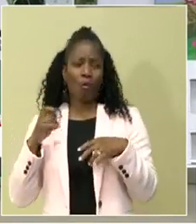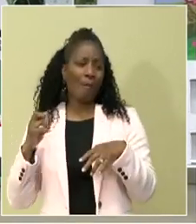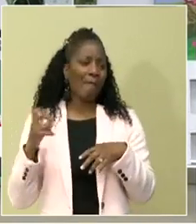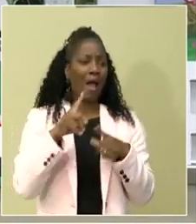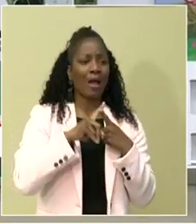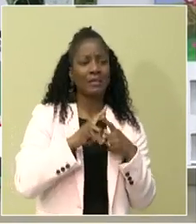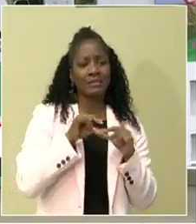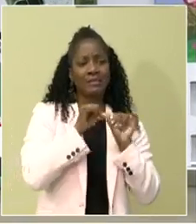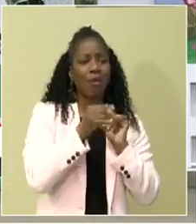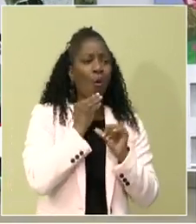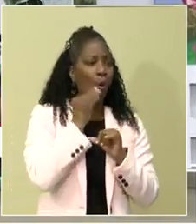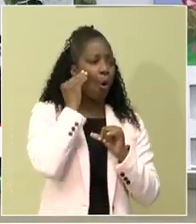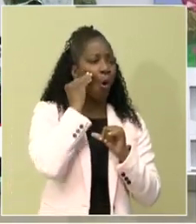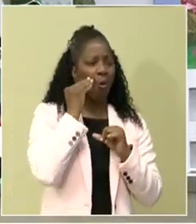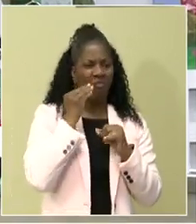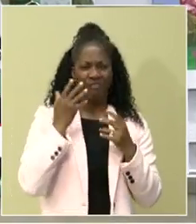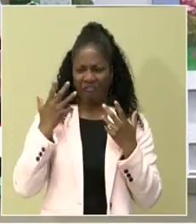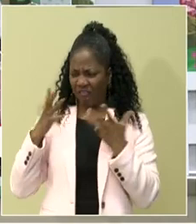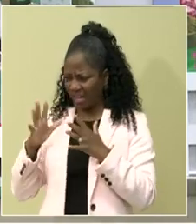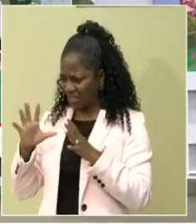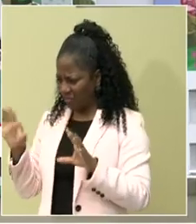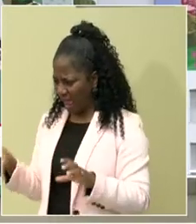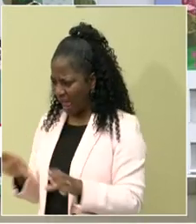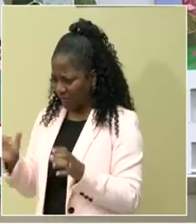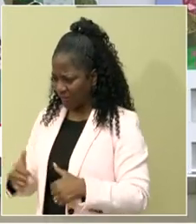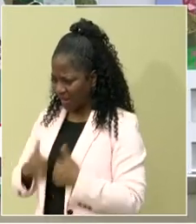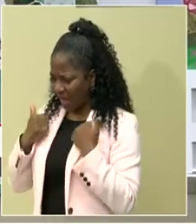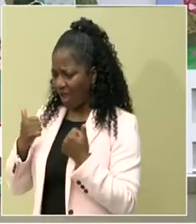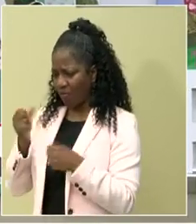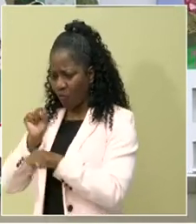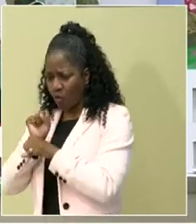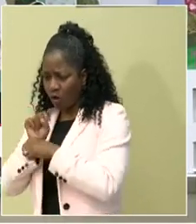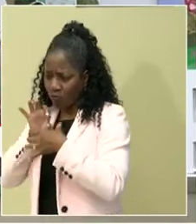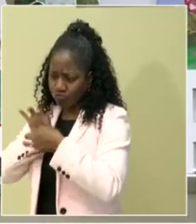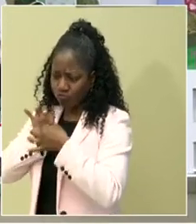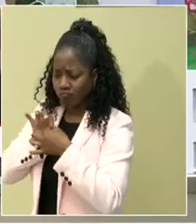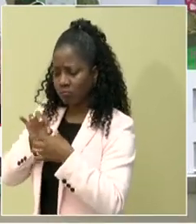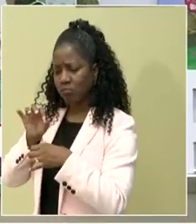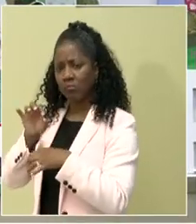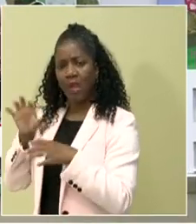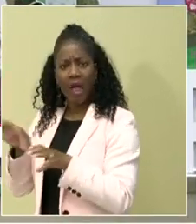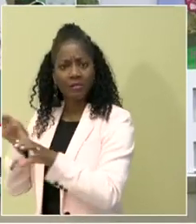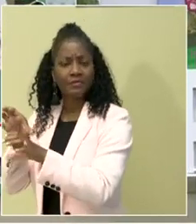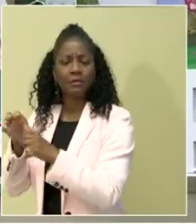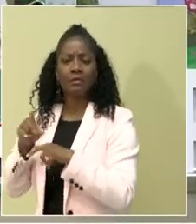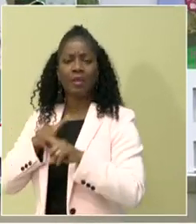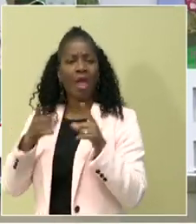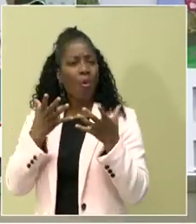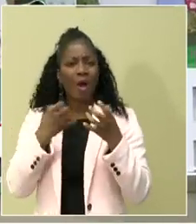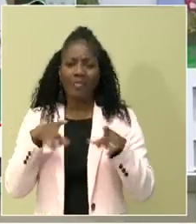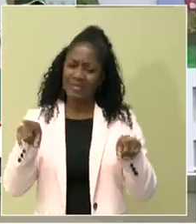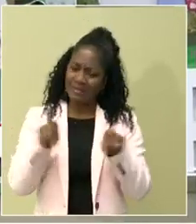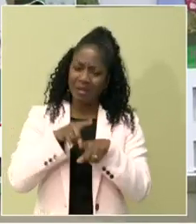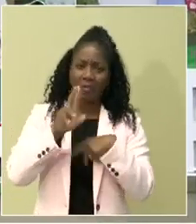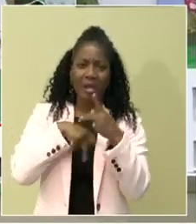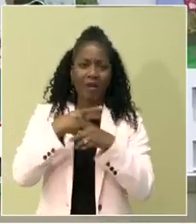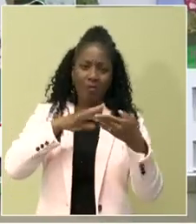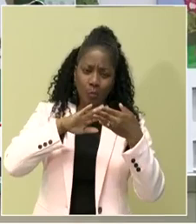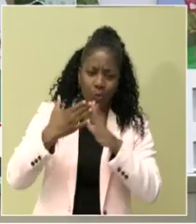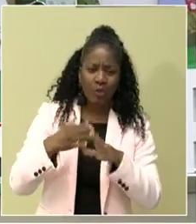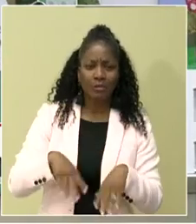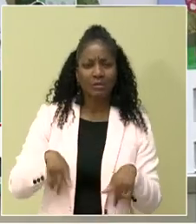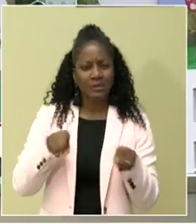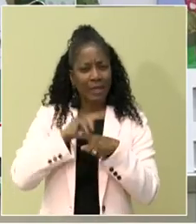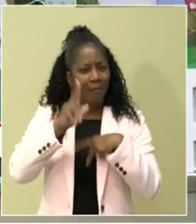active life and work and friendships and activity related to work. They want to have that same kind of community and